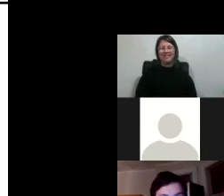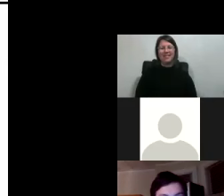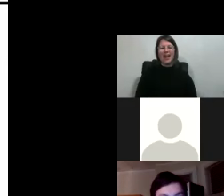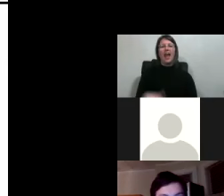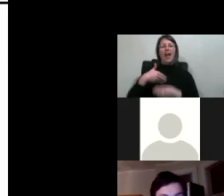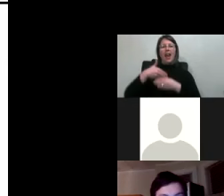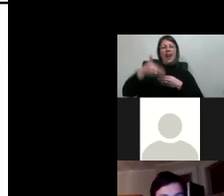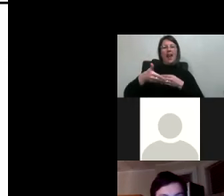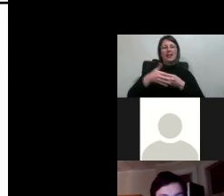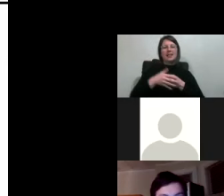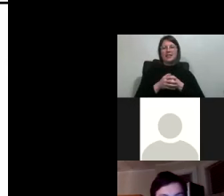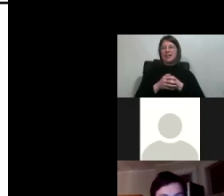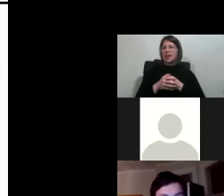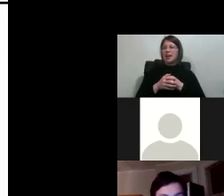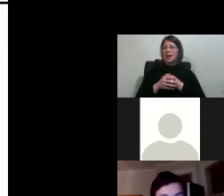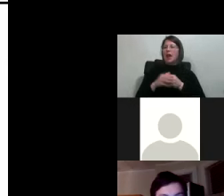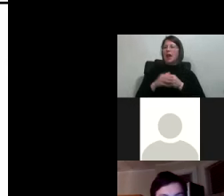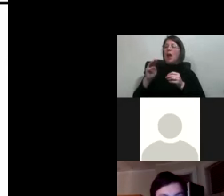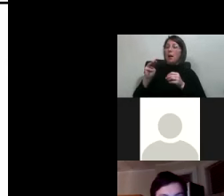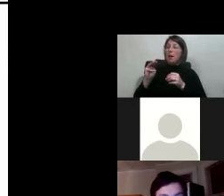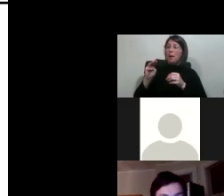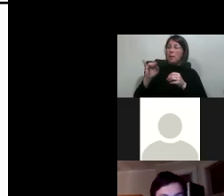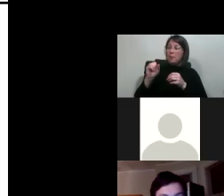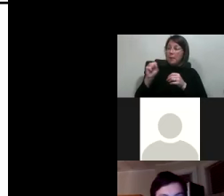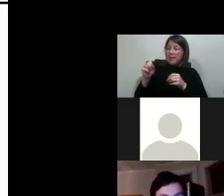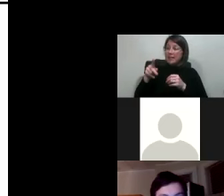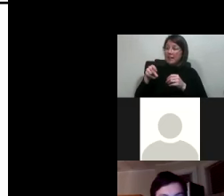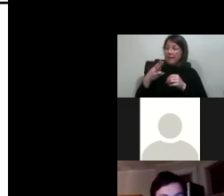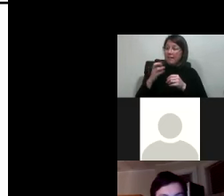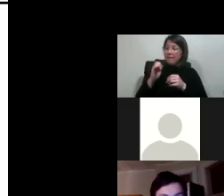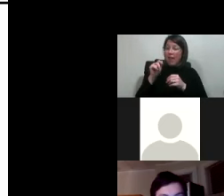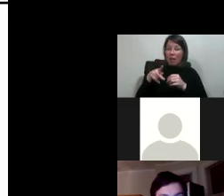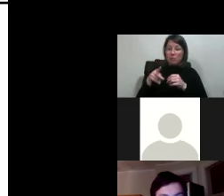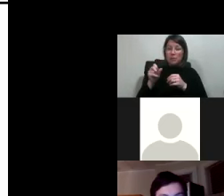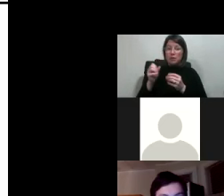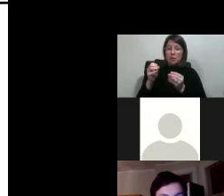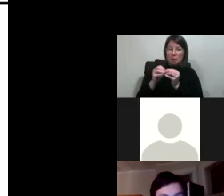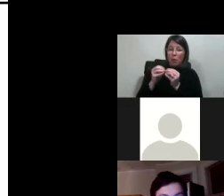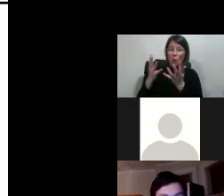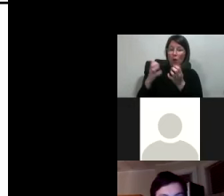Next, Ms. Phelps, was there anything else you'd like to add?